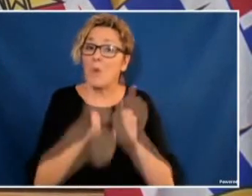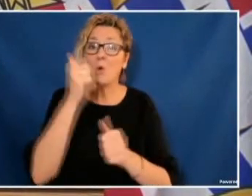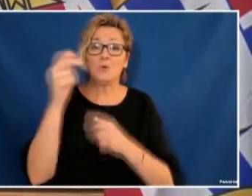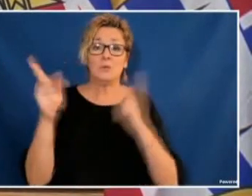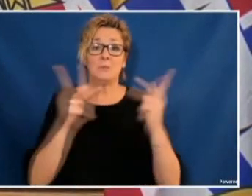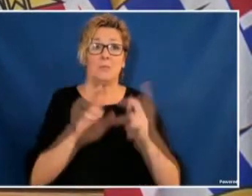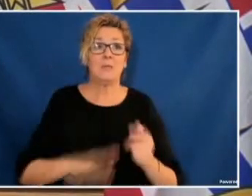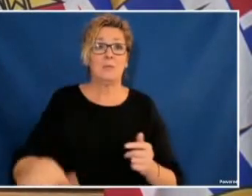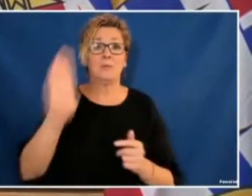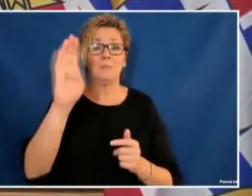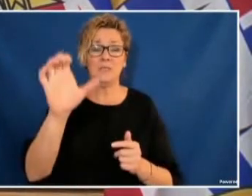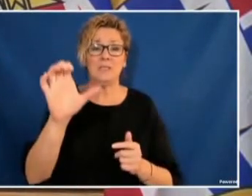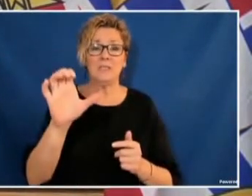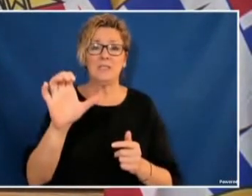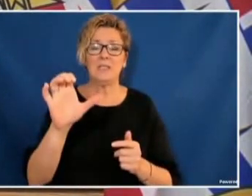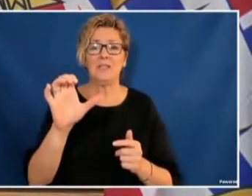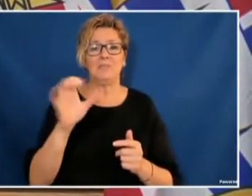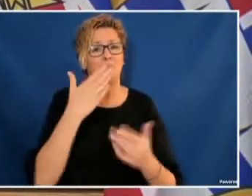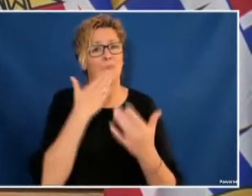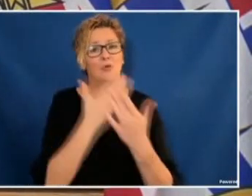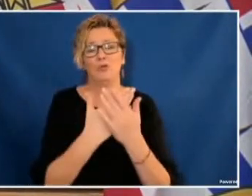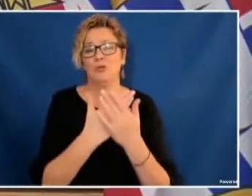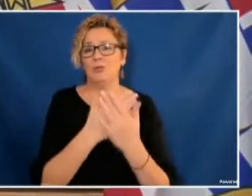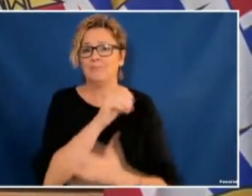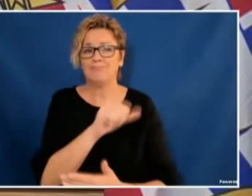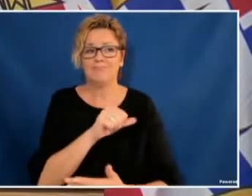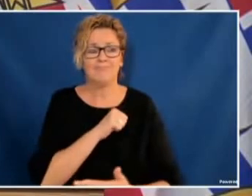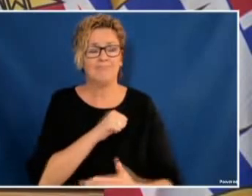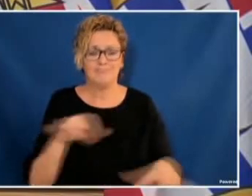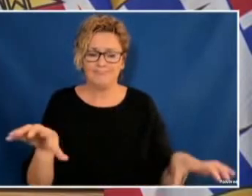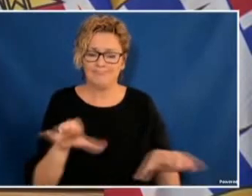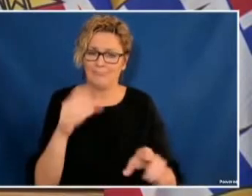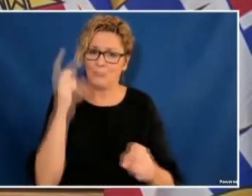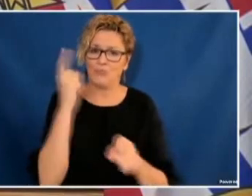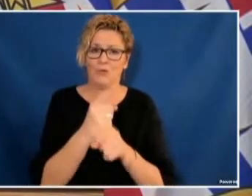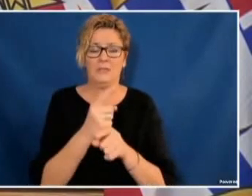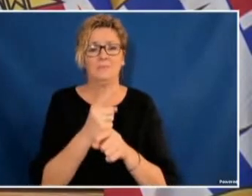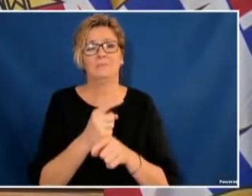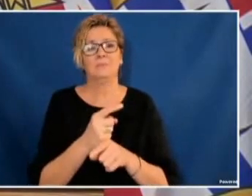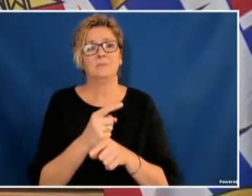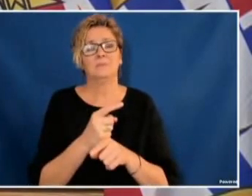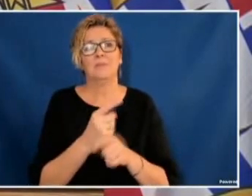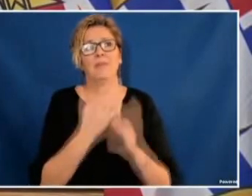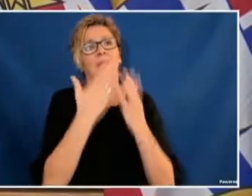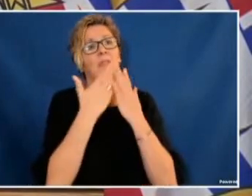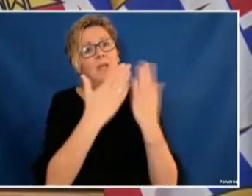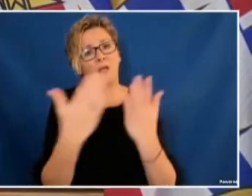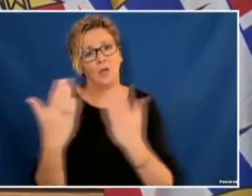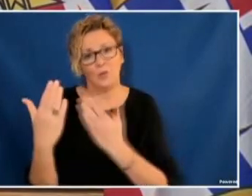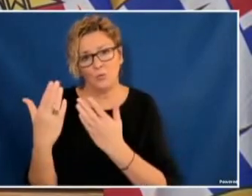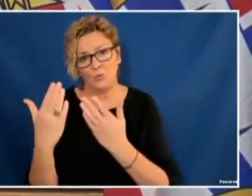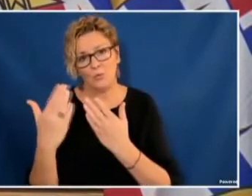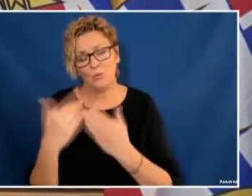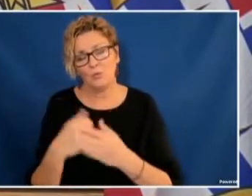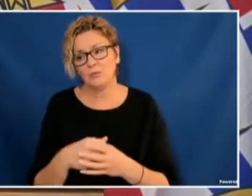okay to bend the rules, please remember that this virus takes lives.